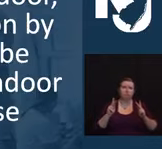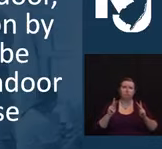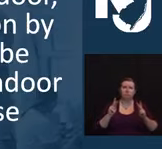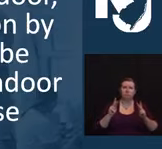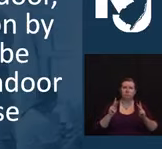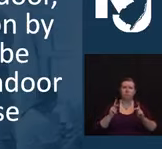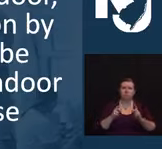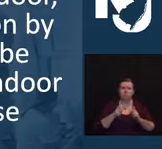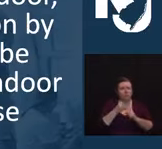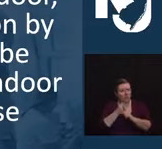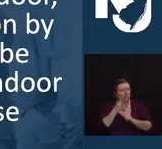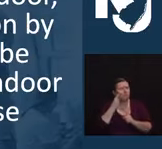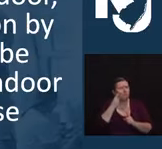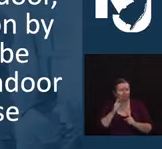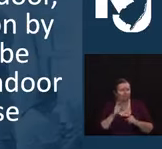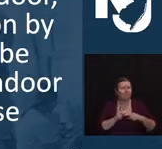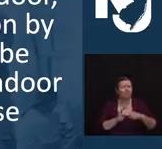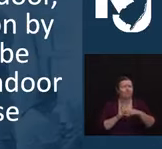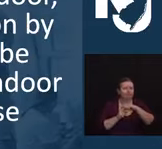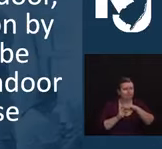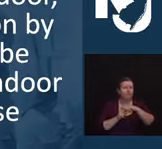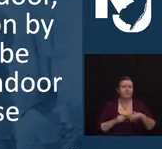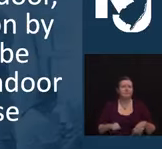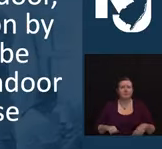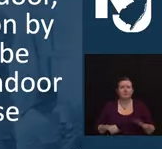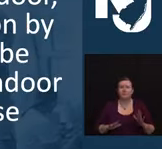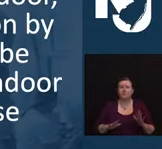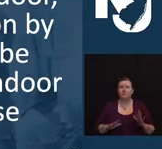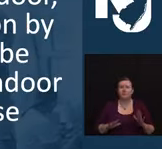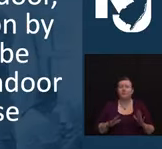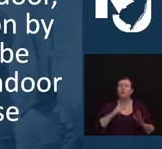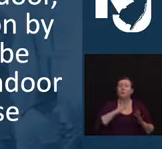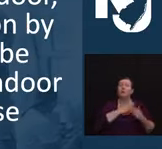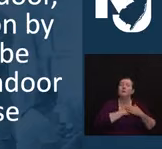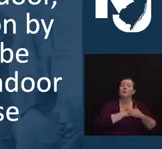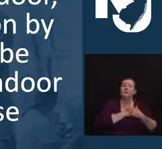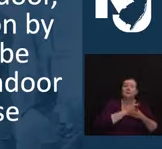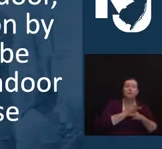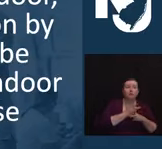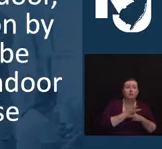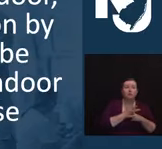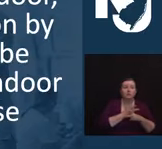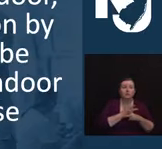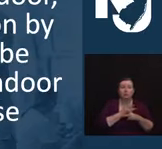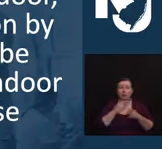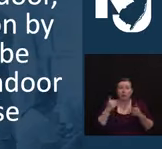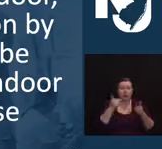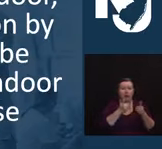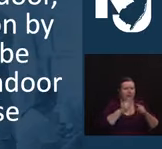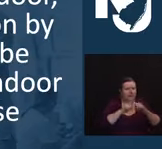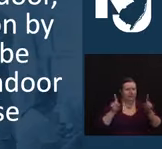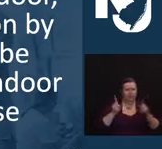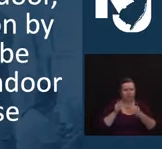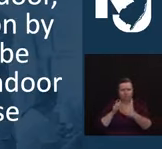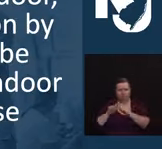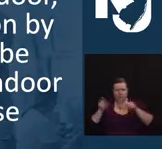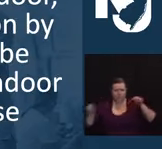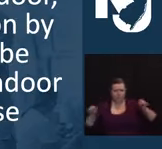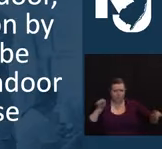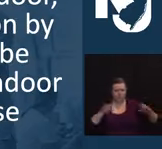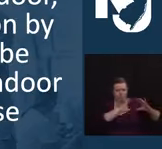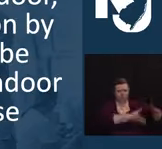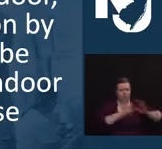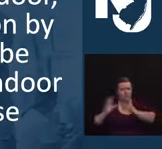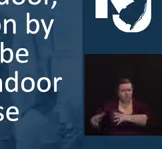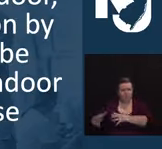care visits are not end-of-life visits. They are for any resident who may not be coping well or whose status